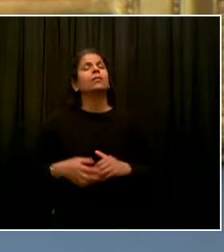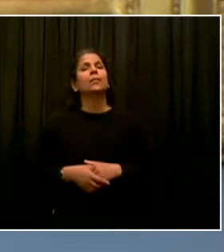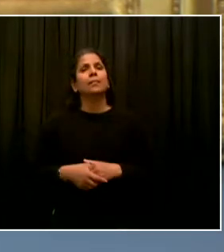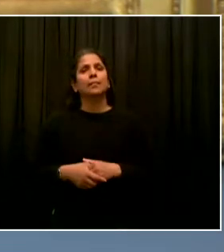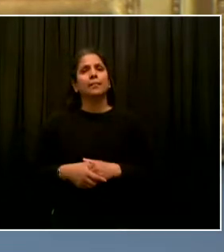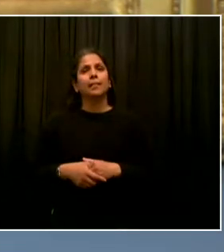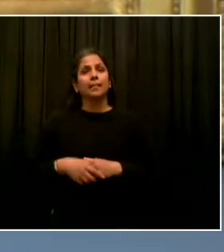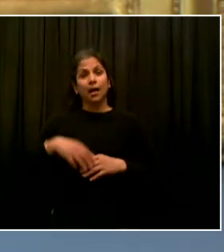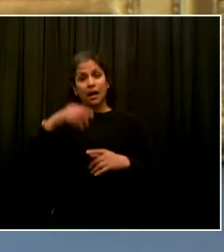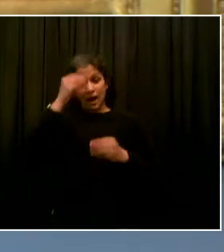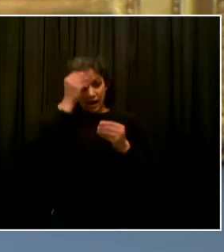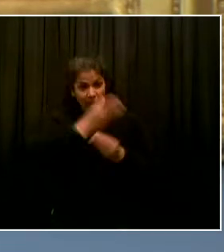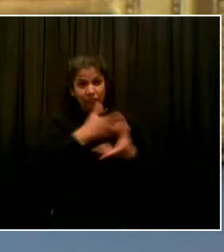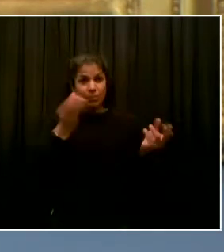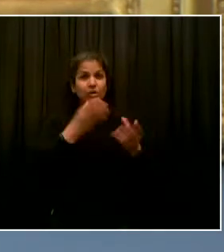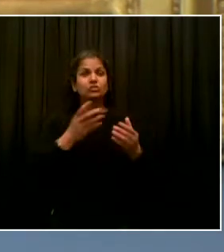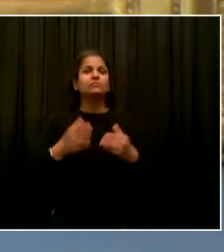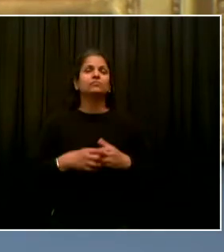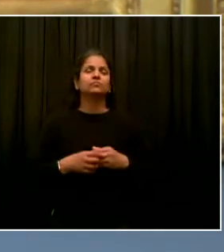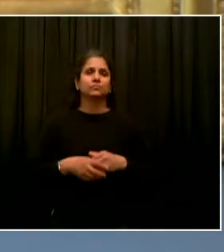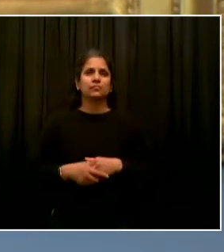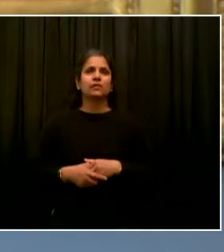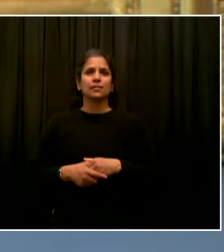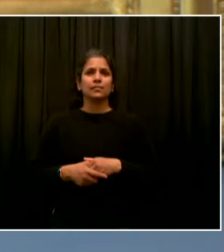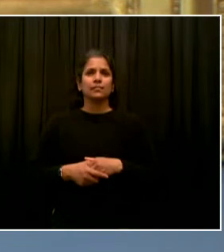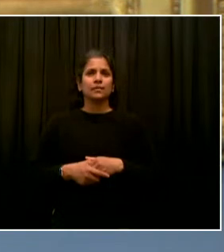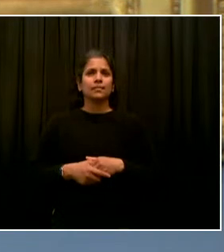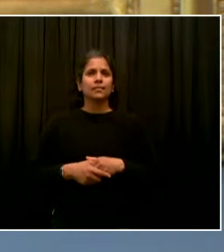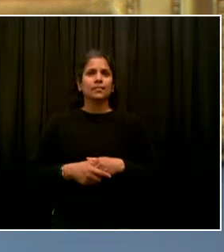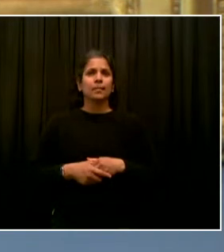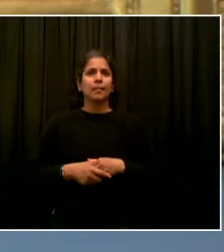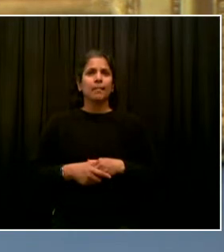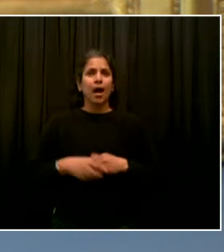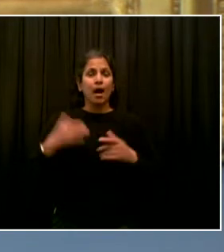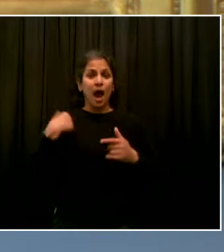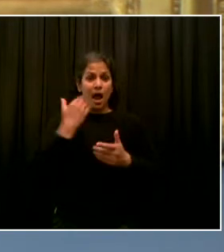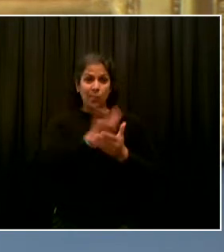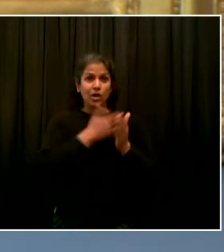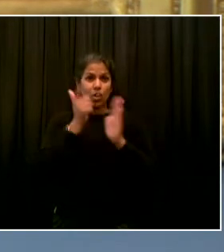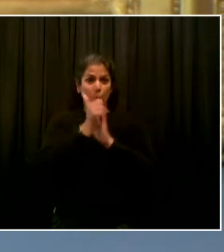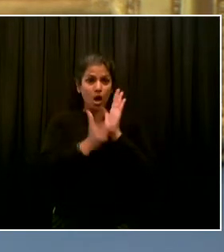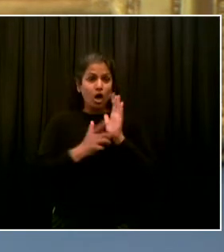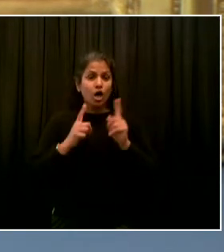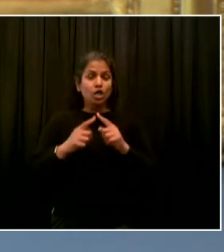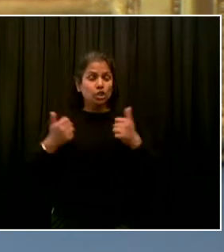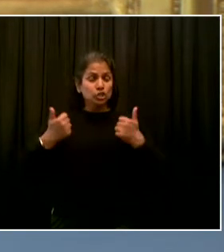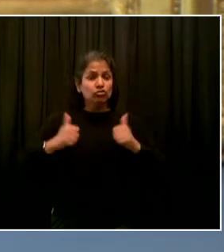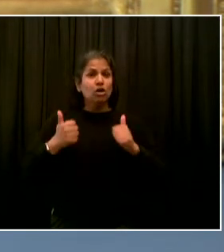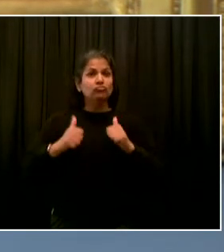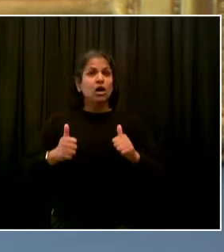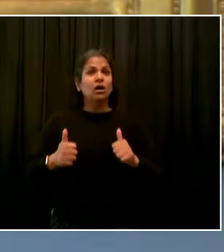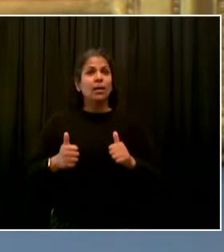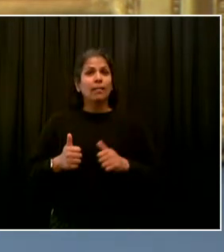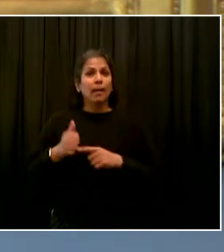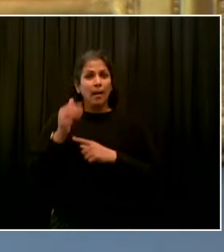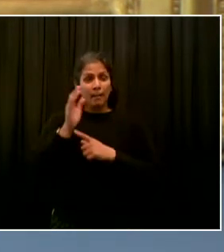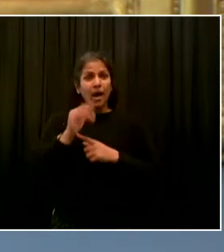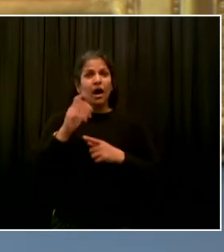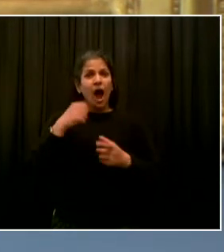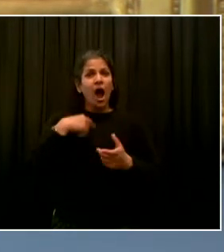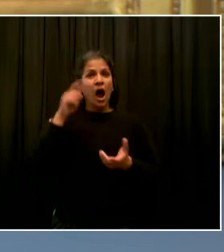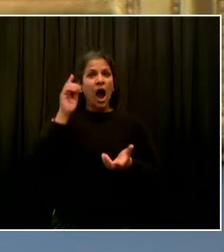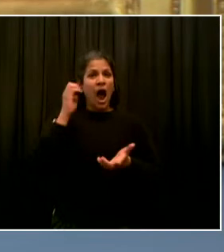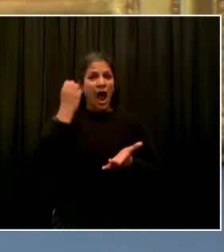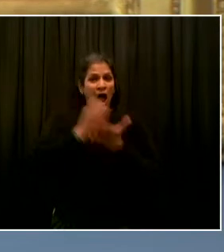got out right away. Our attorneys are going to attempt to do a stay and appeal. We believe we have enough evidence to win, and